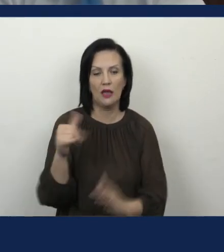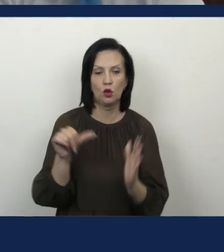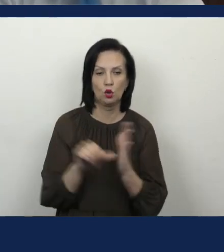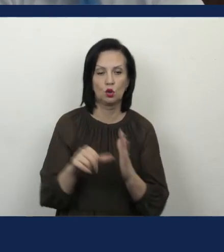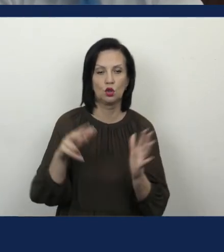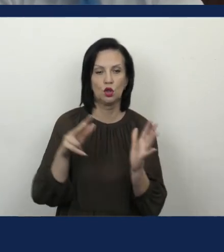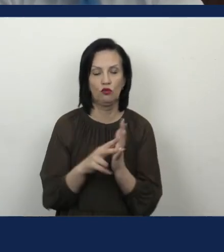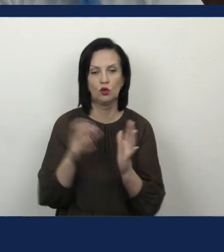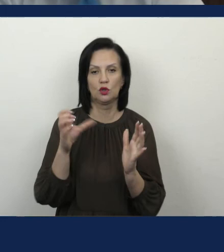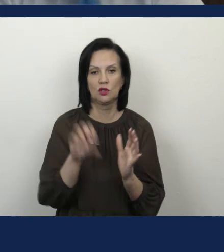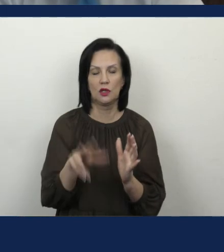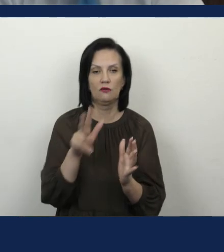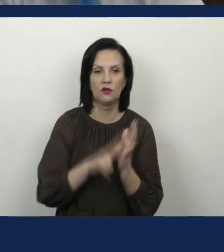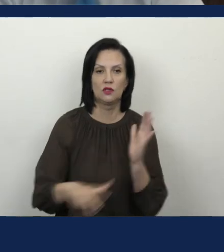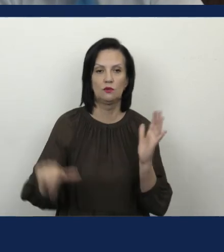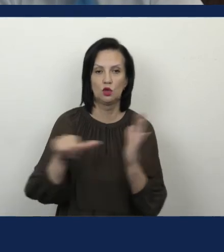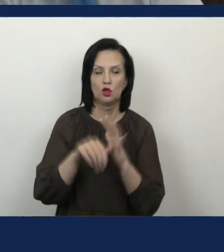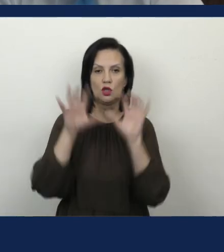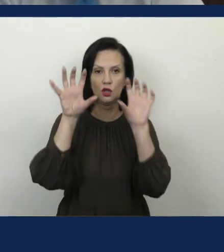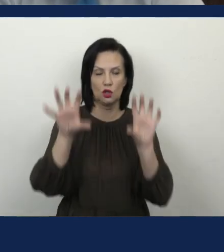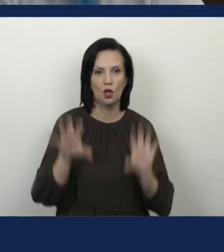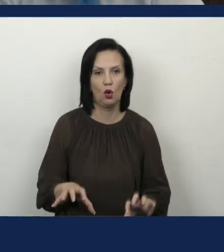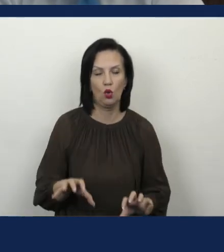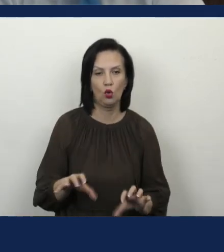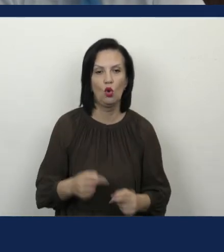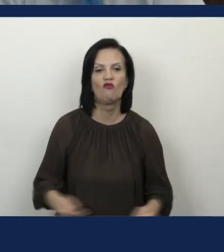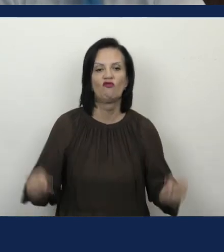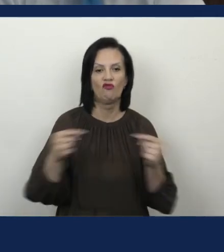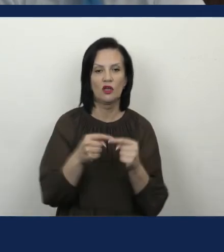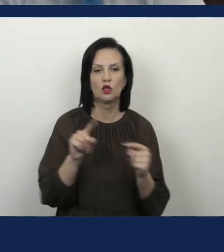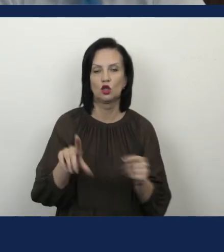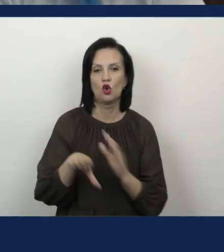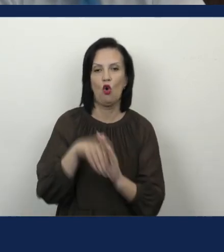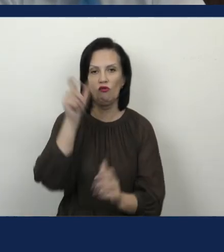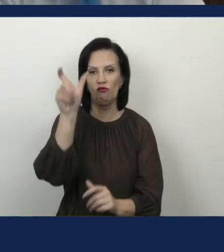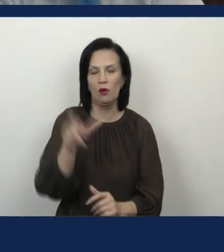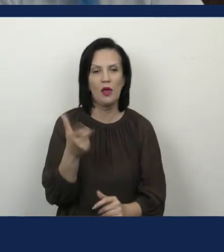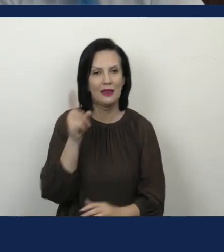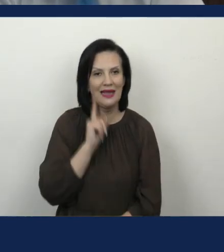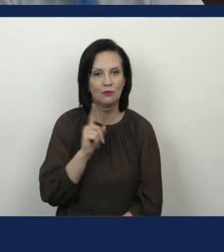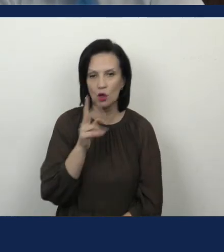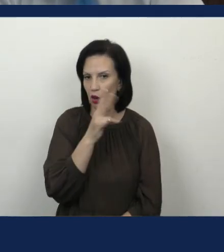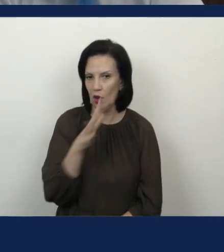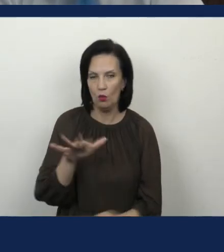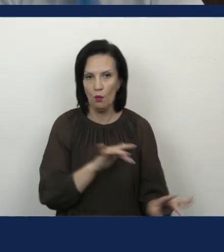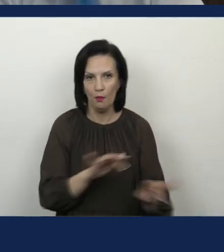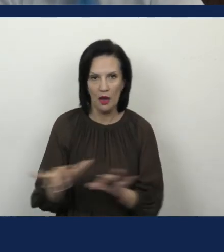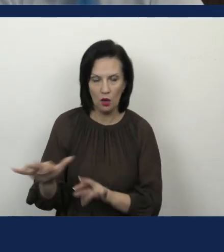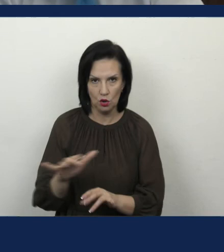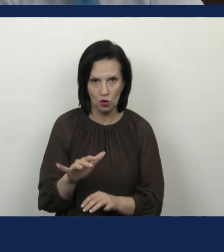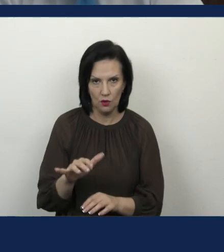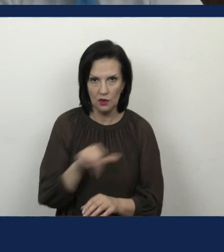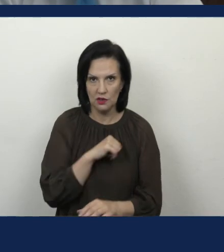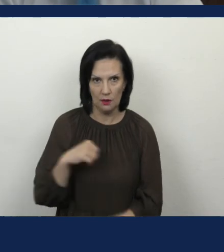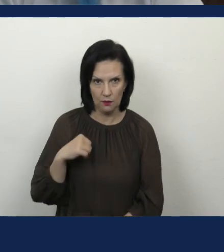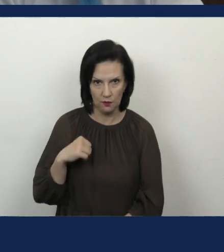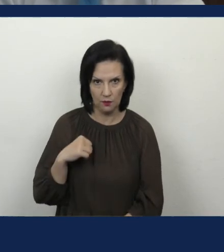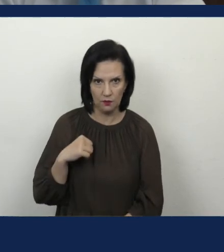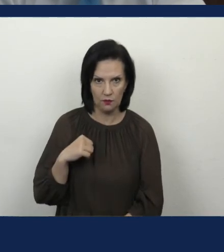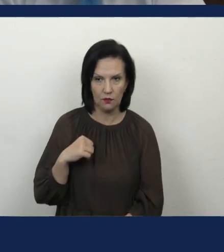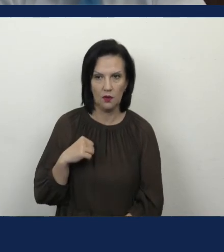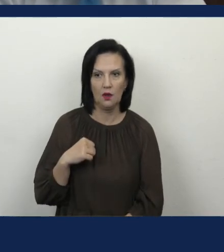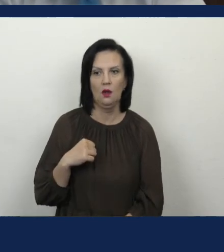provisions of parts 5, 6, and 8 of Article 86 of the law, the voters who temporarily cannot move